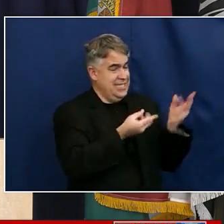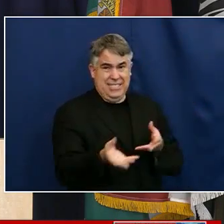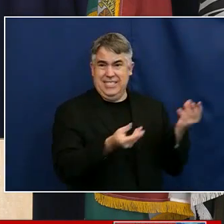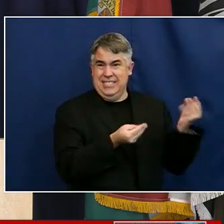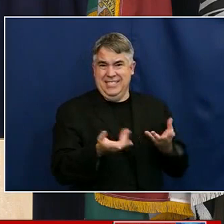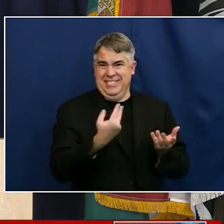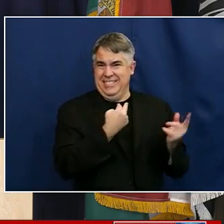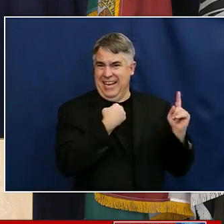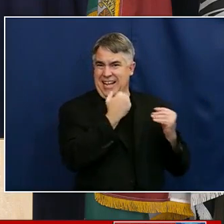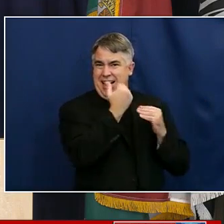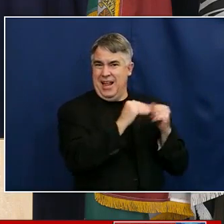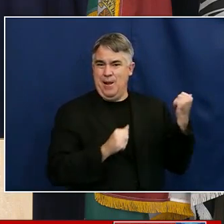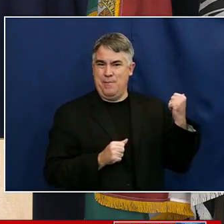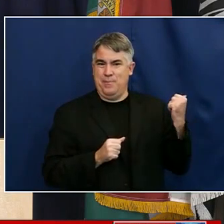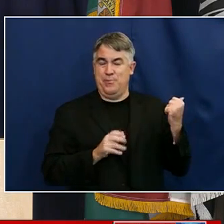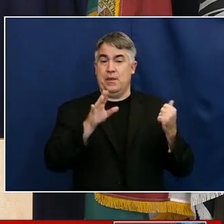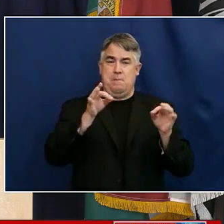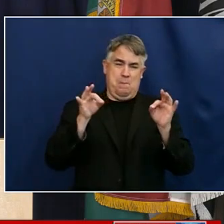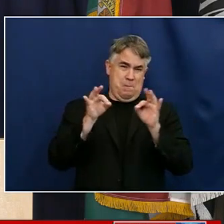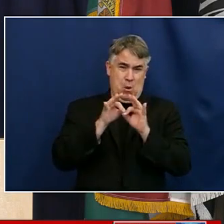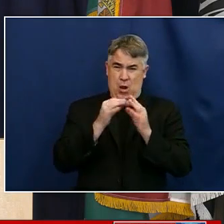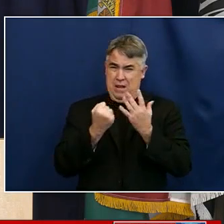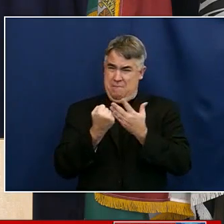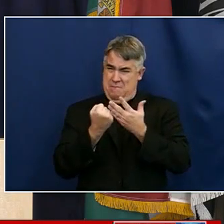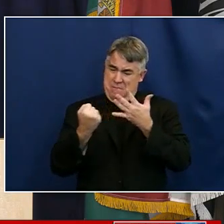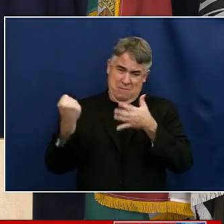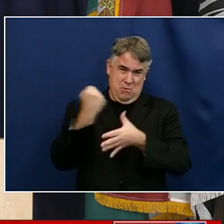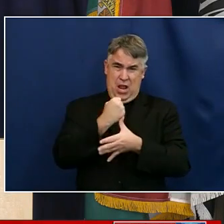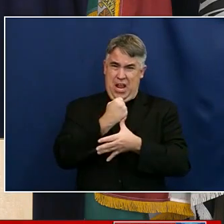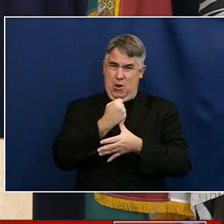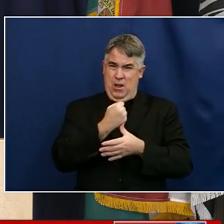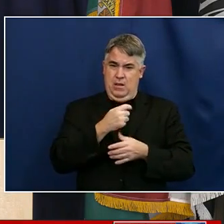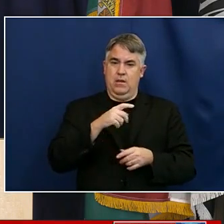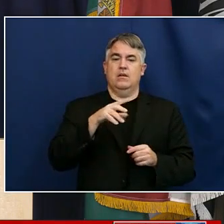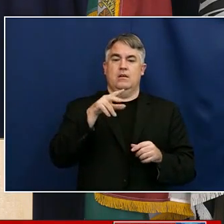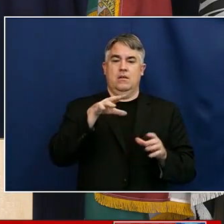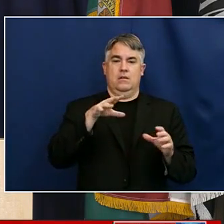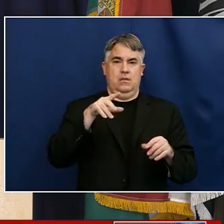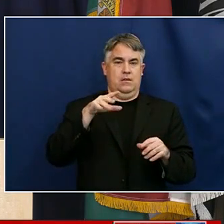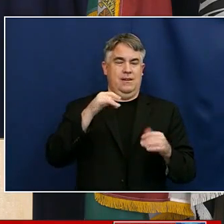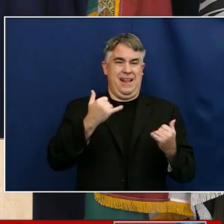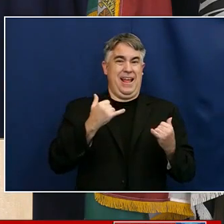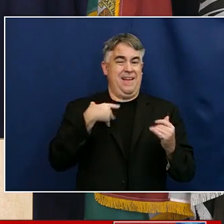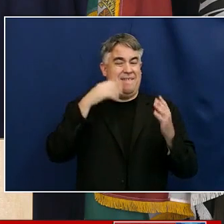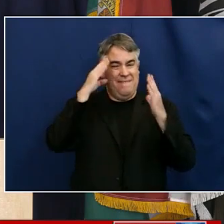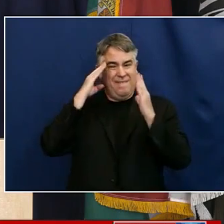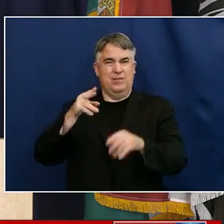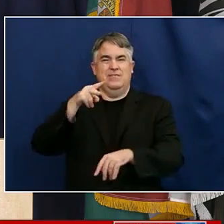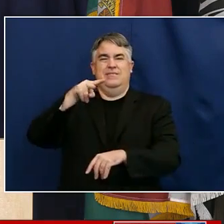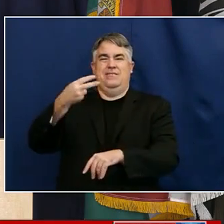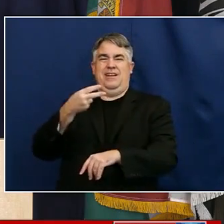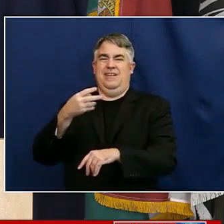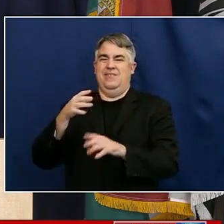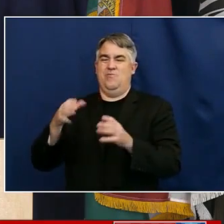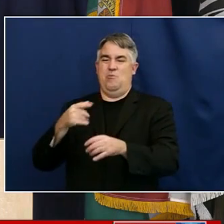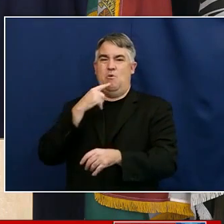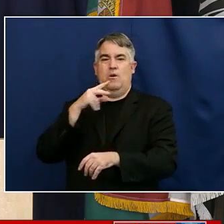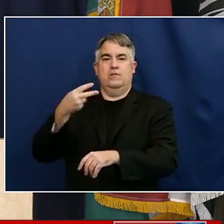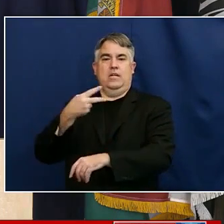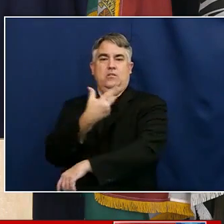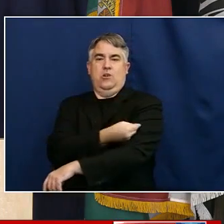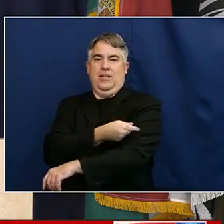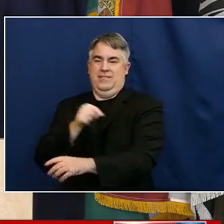dose appointments. And we are also trying to ensure that we can get as many vaccines as possible into these new tiers that have